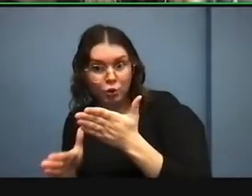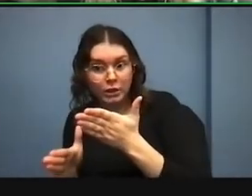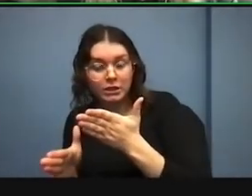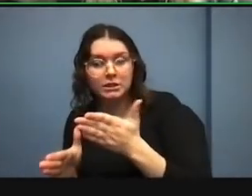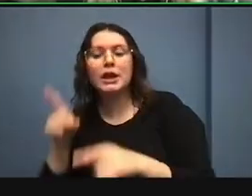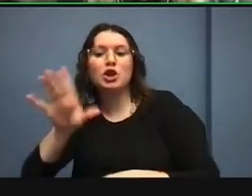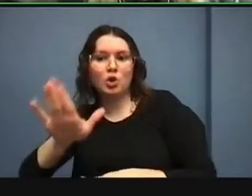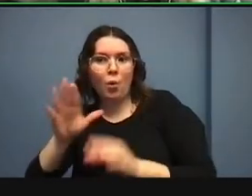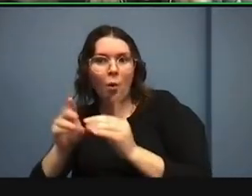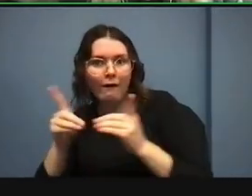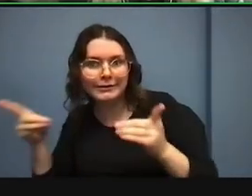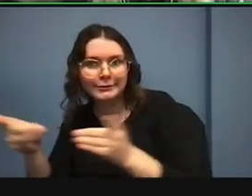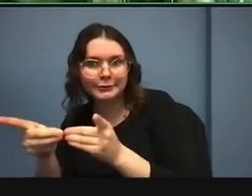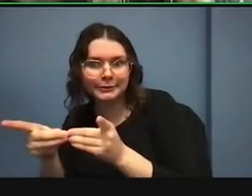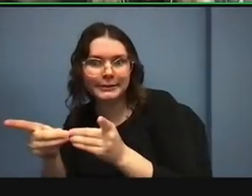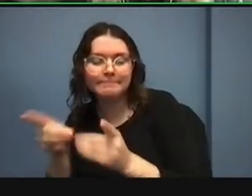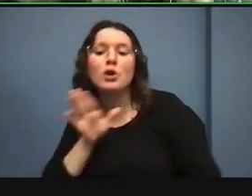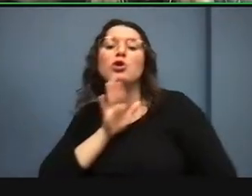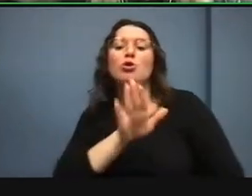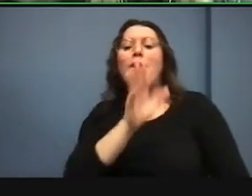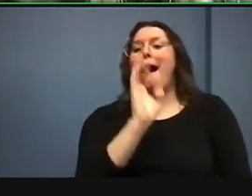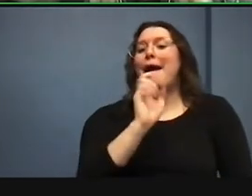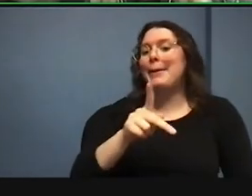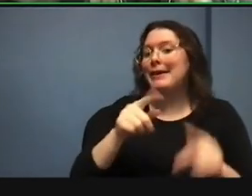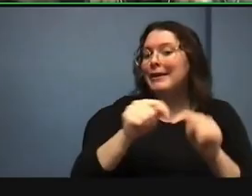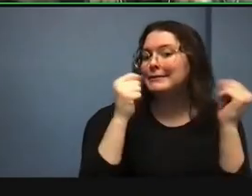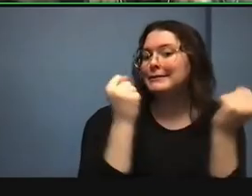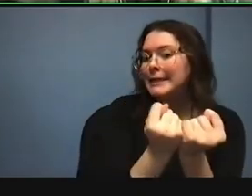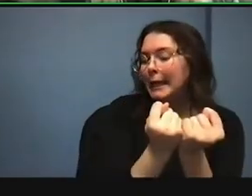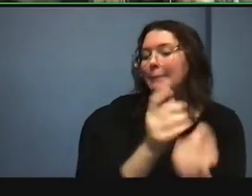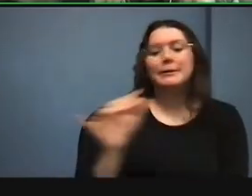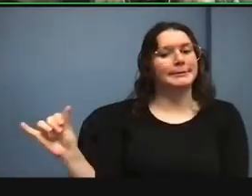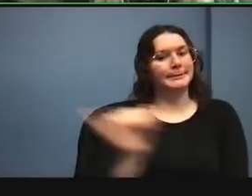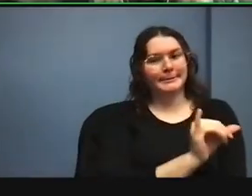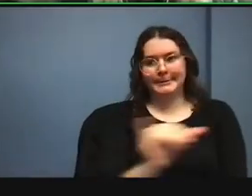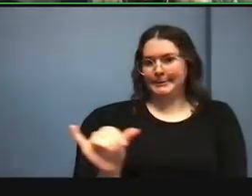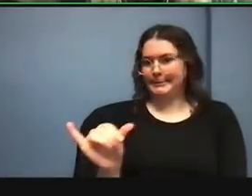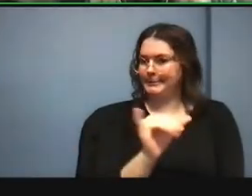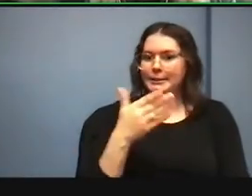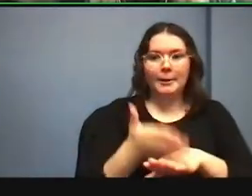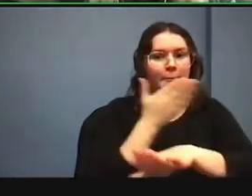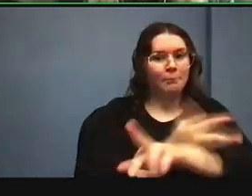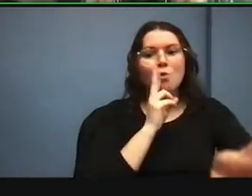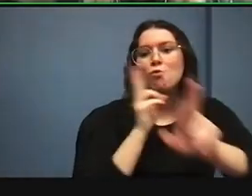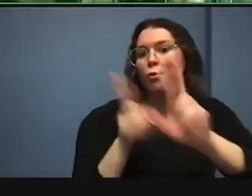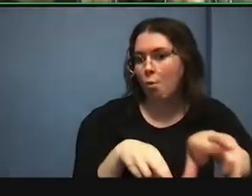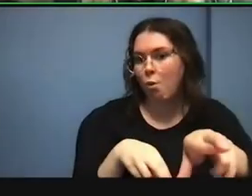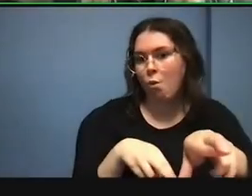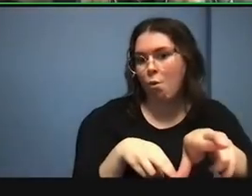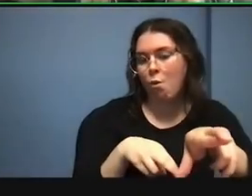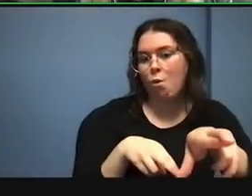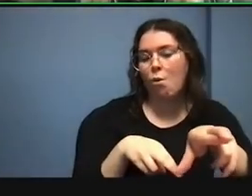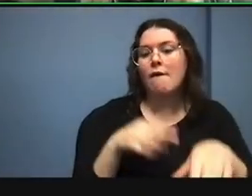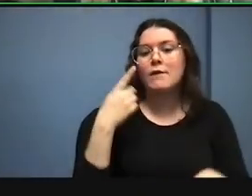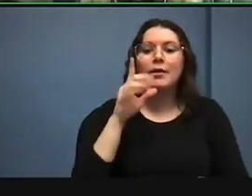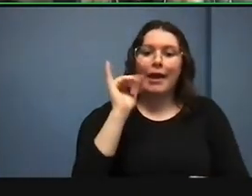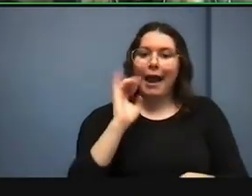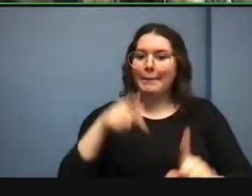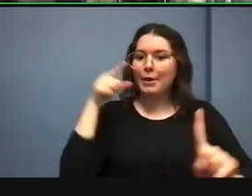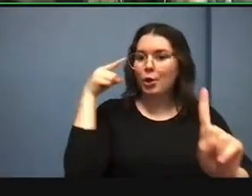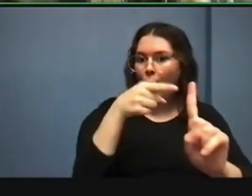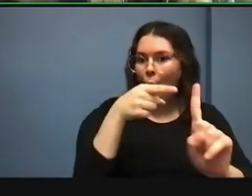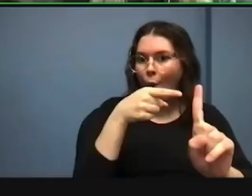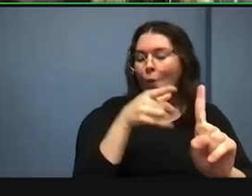your district, your IEP team should be sending out progress reports for your students' IEP goals at least